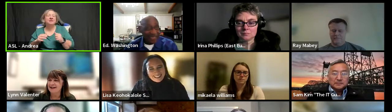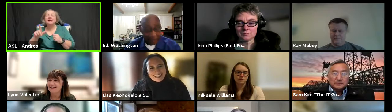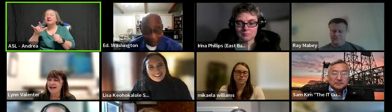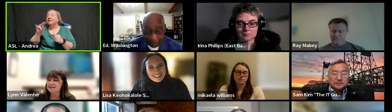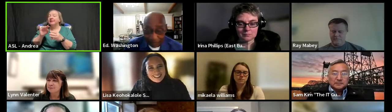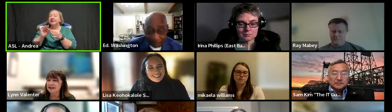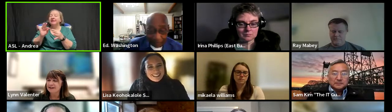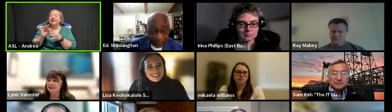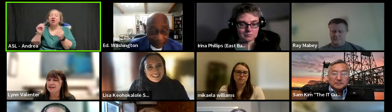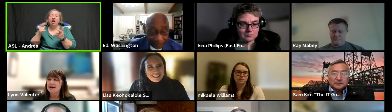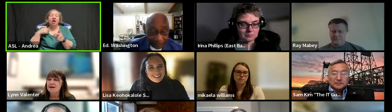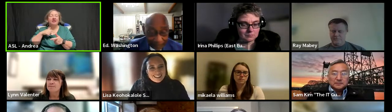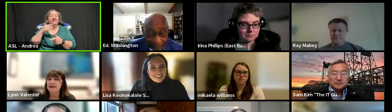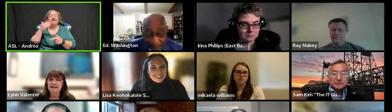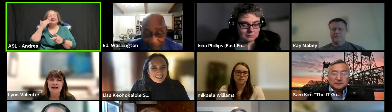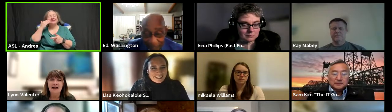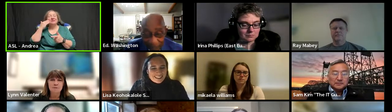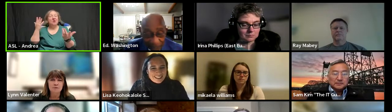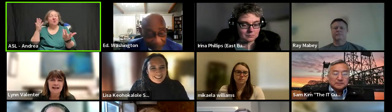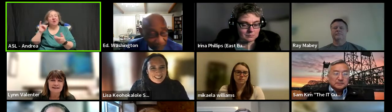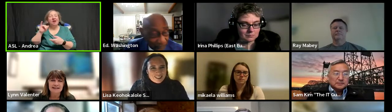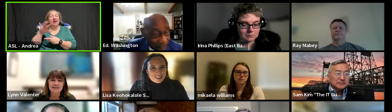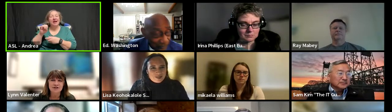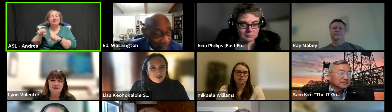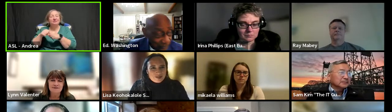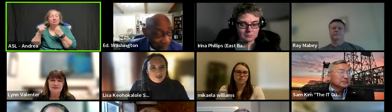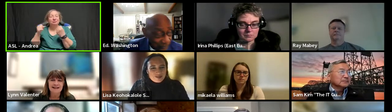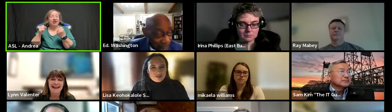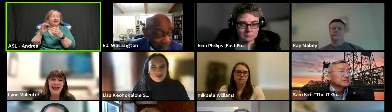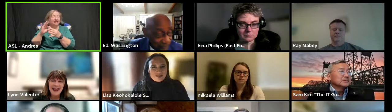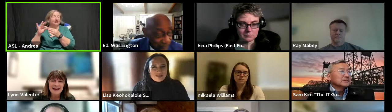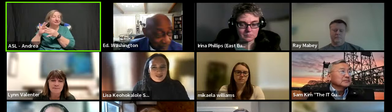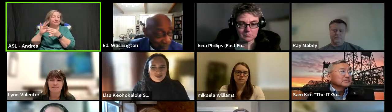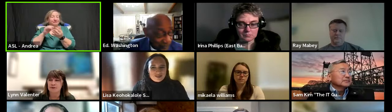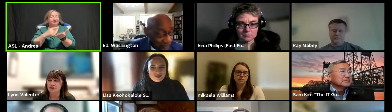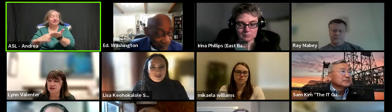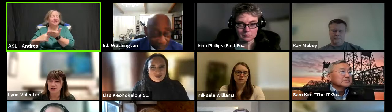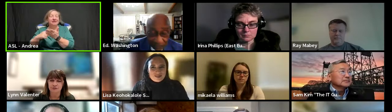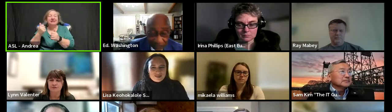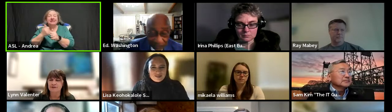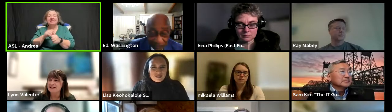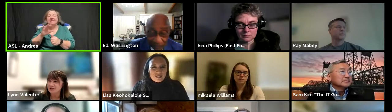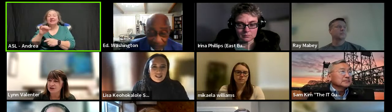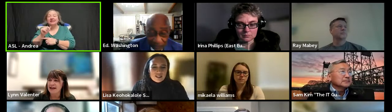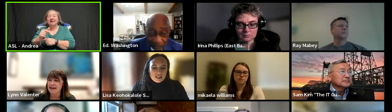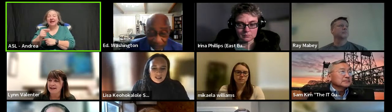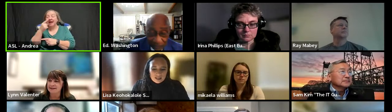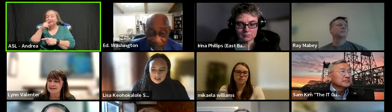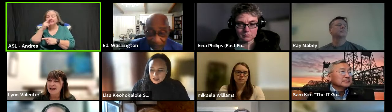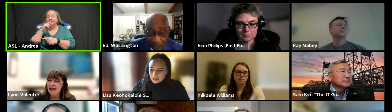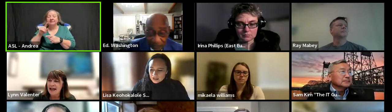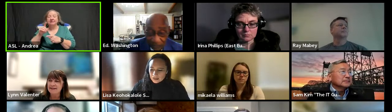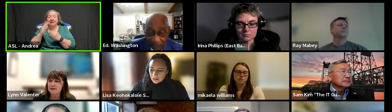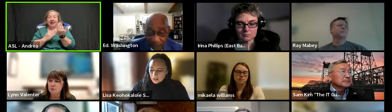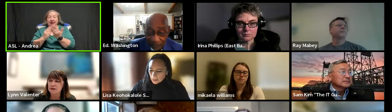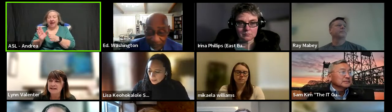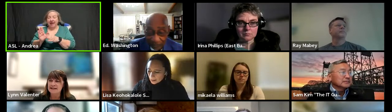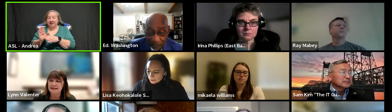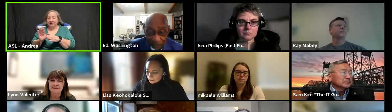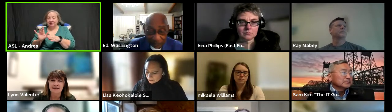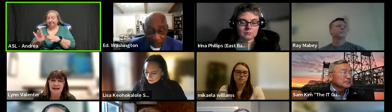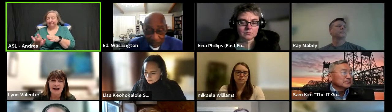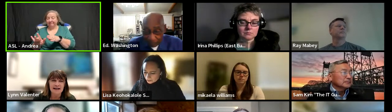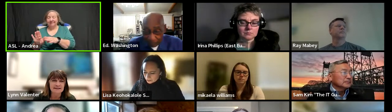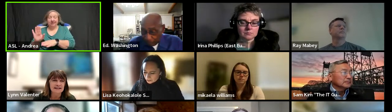the icebreaker, but I would ask each of the CAG members to raise your hand, and then we're